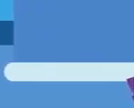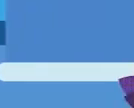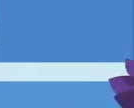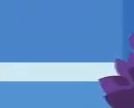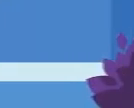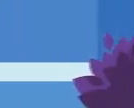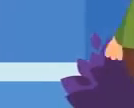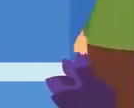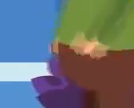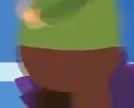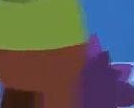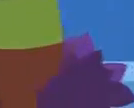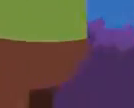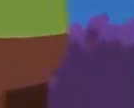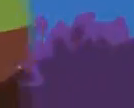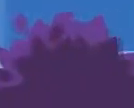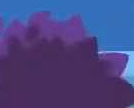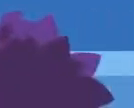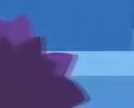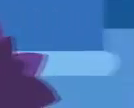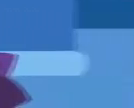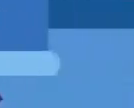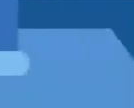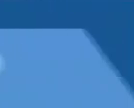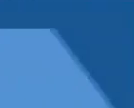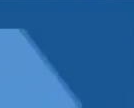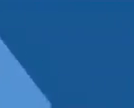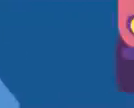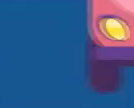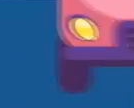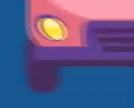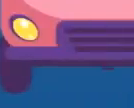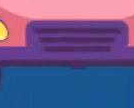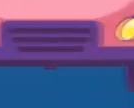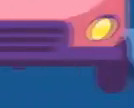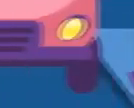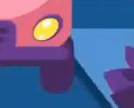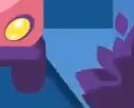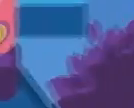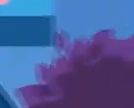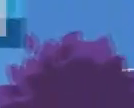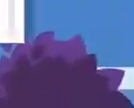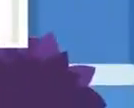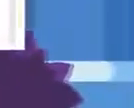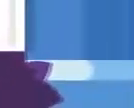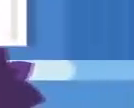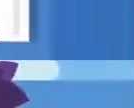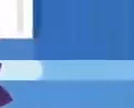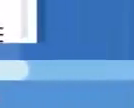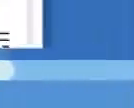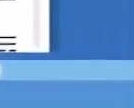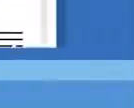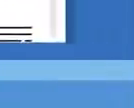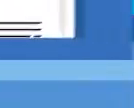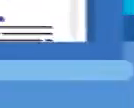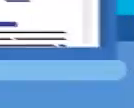Day-to-day symptoms of COVID-19. Before proceeding, please note that this general overview is compiled for initial self-assessment only and